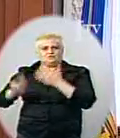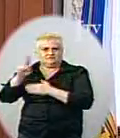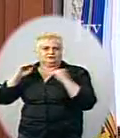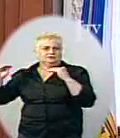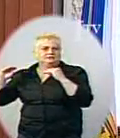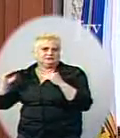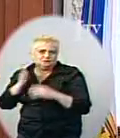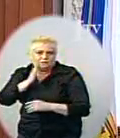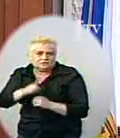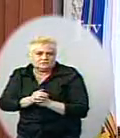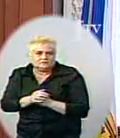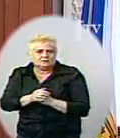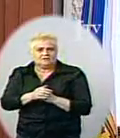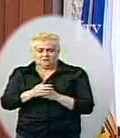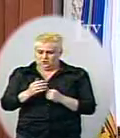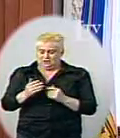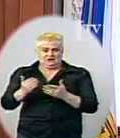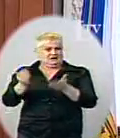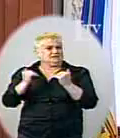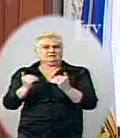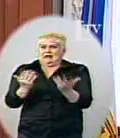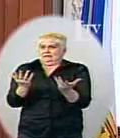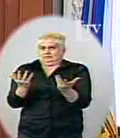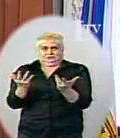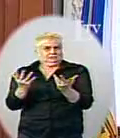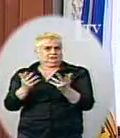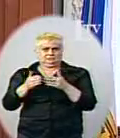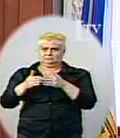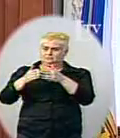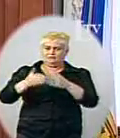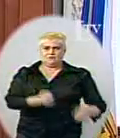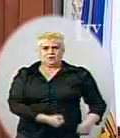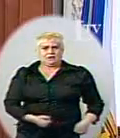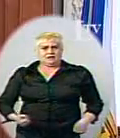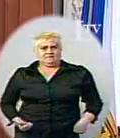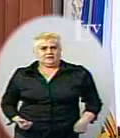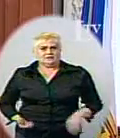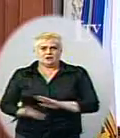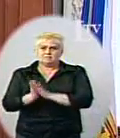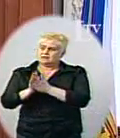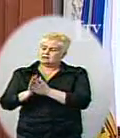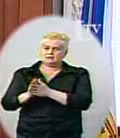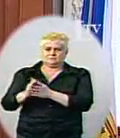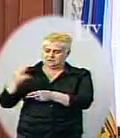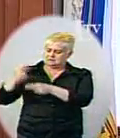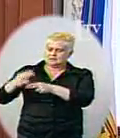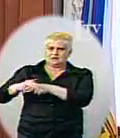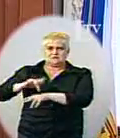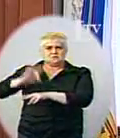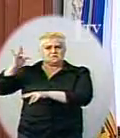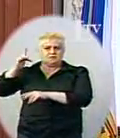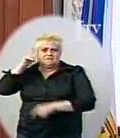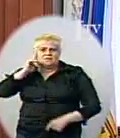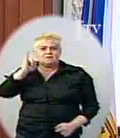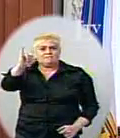naval fleet and build lasting economic legacies. A